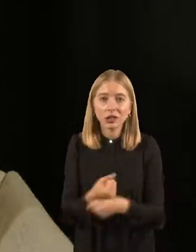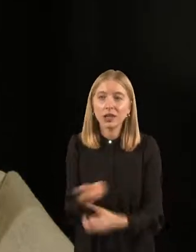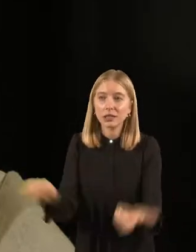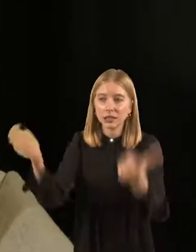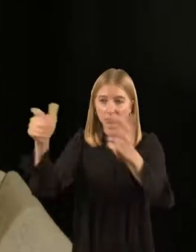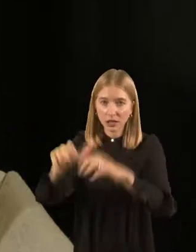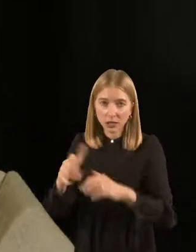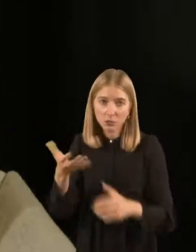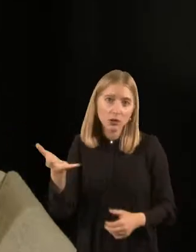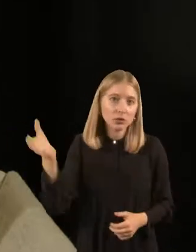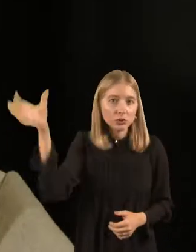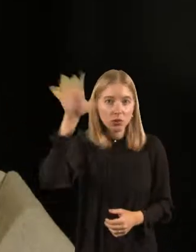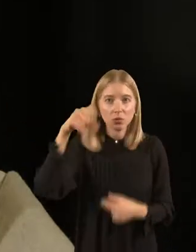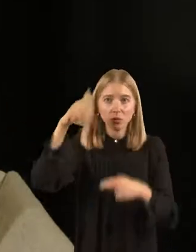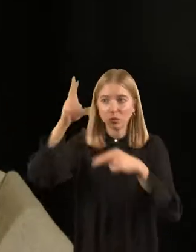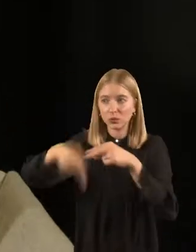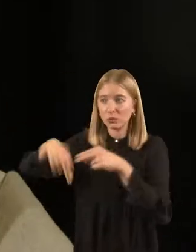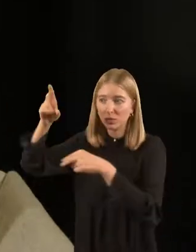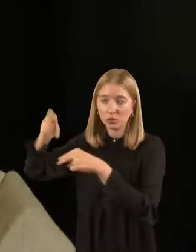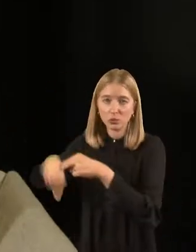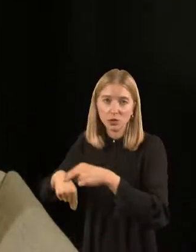one of the recommendations was